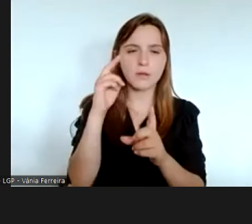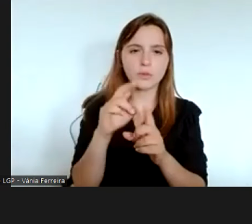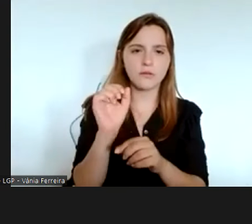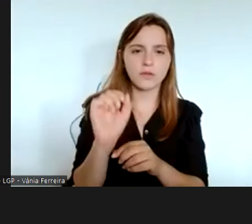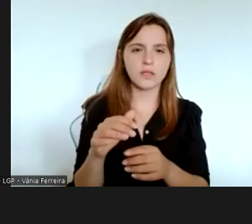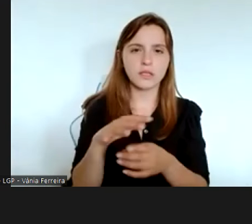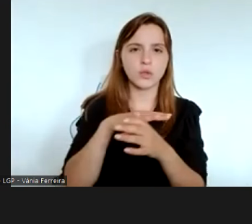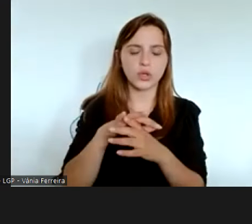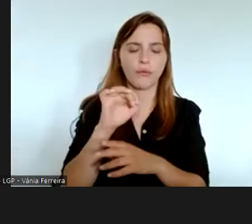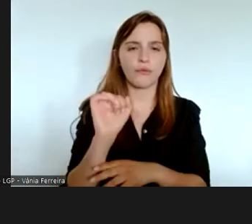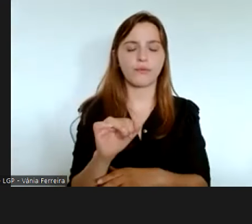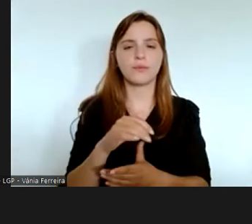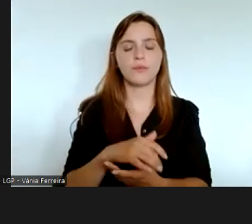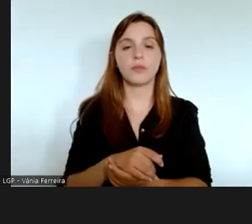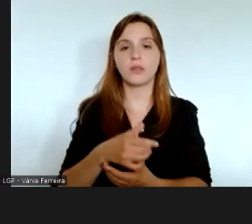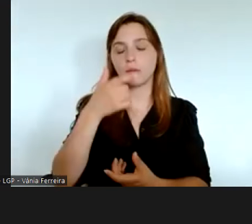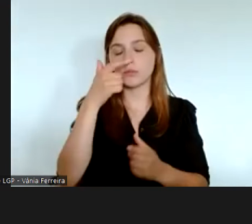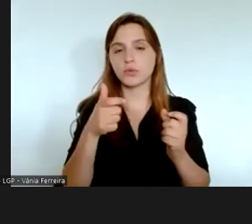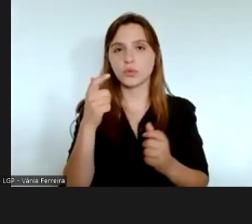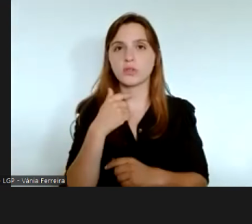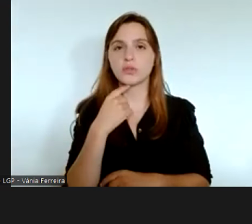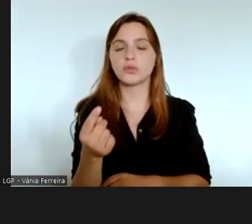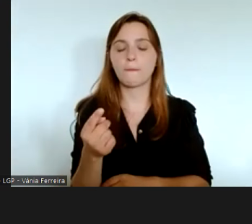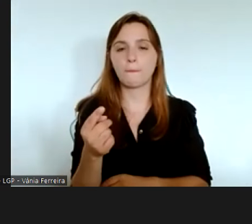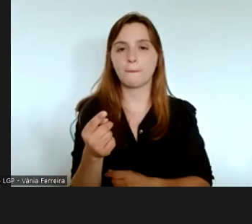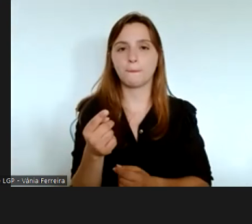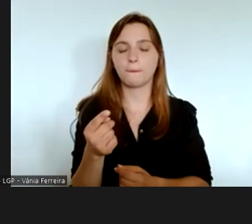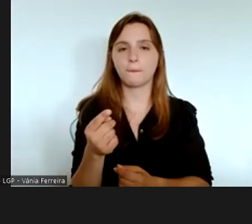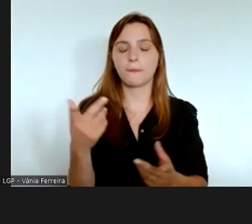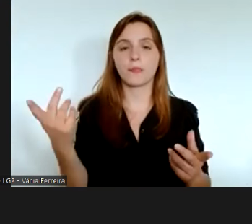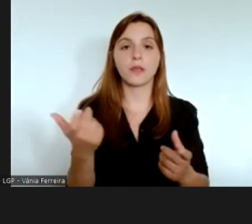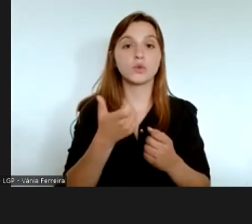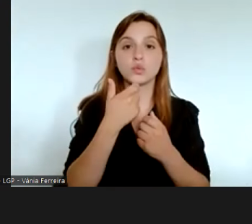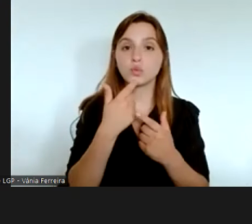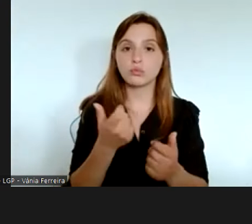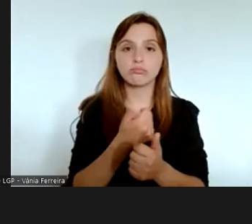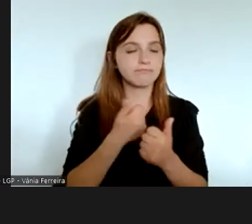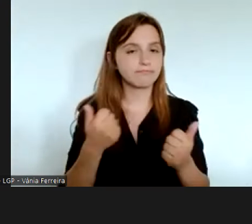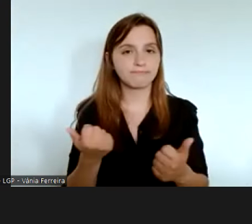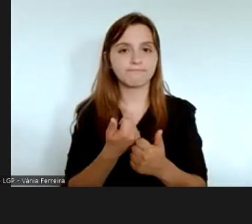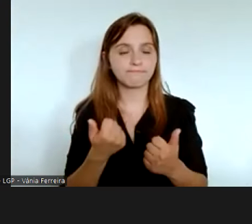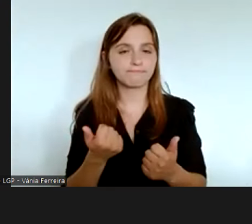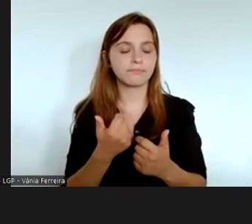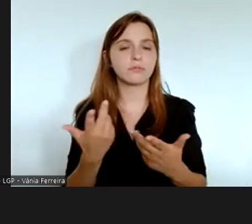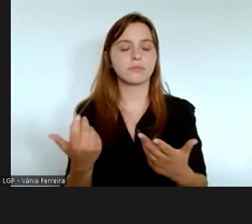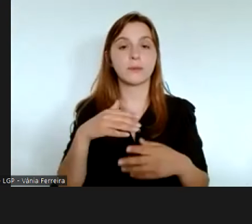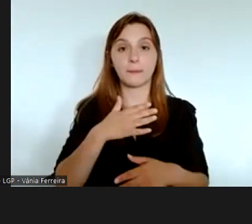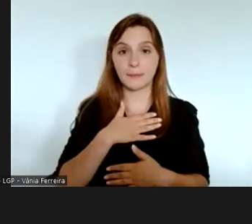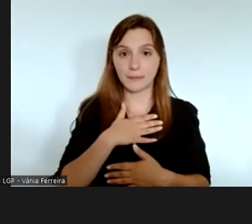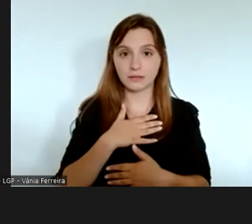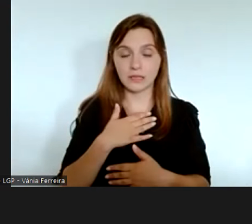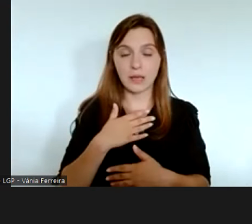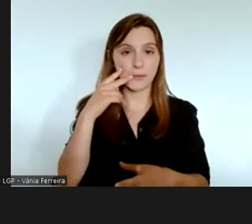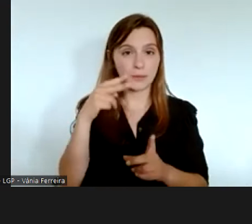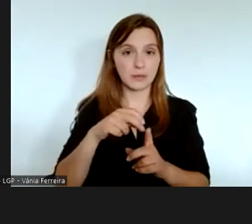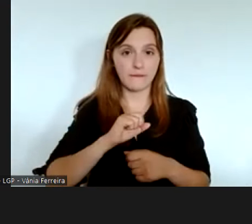And they can say that everything is good, everything is fine. But for me, like, from my point of view,